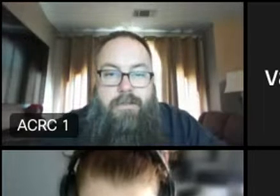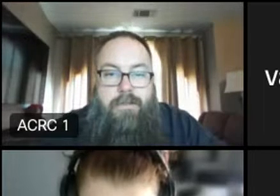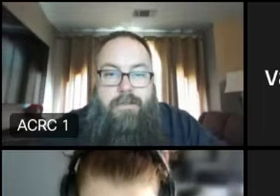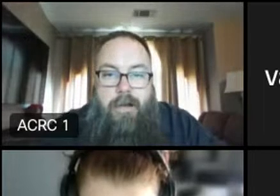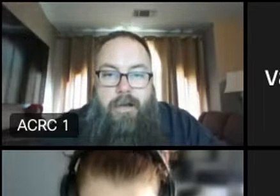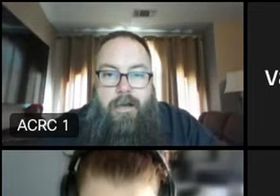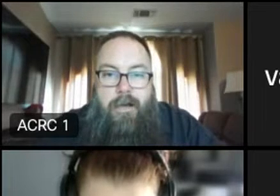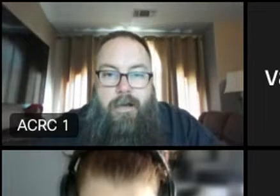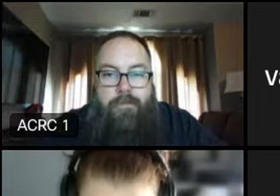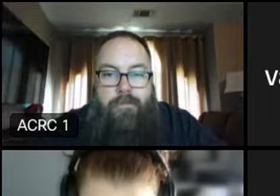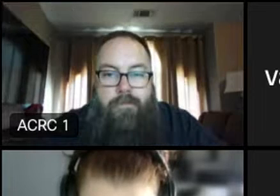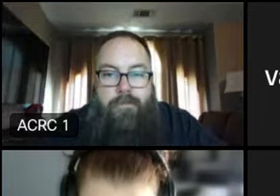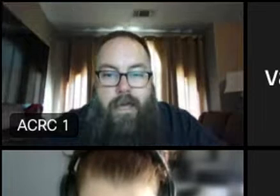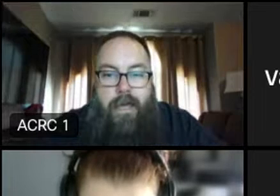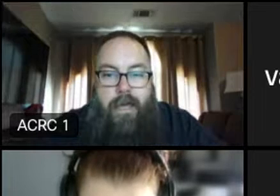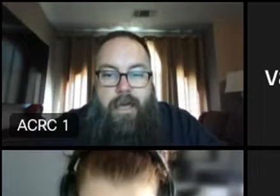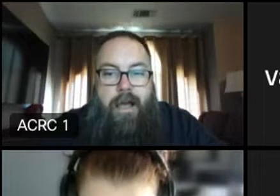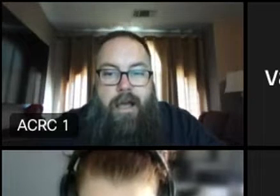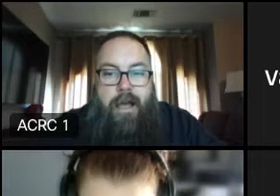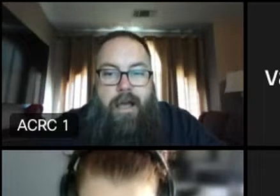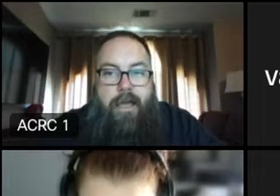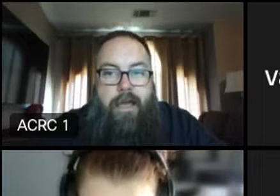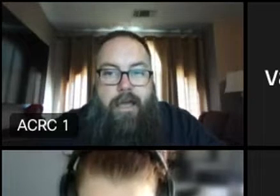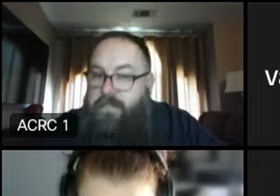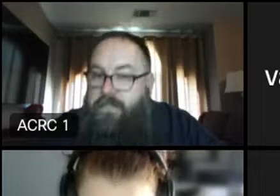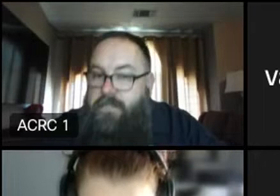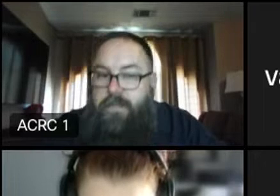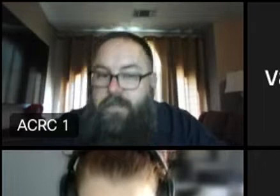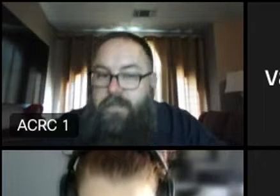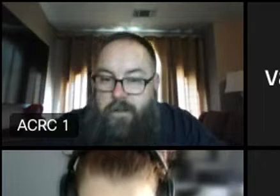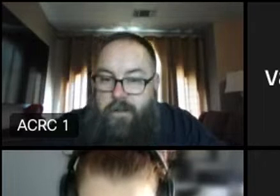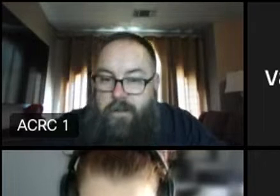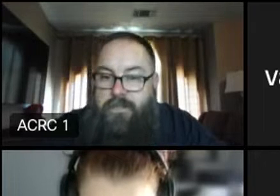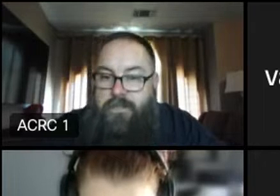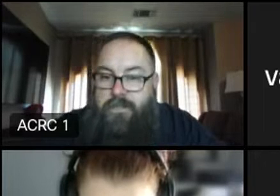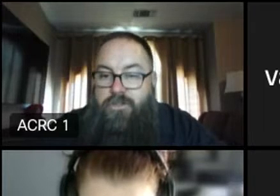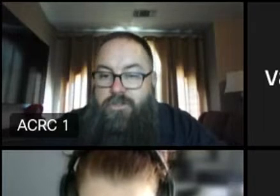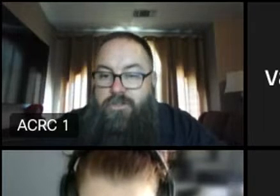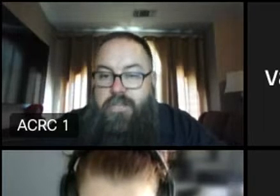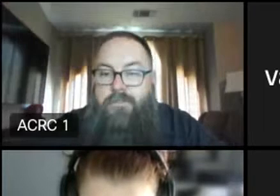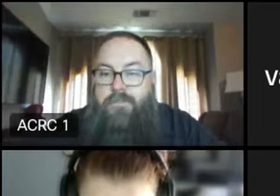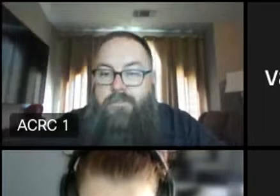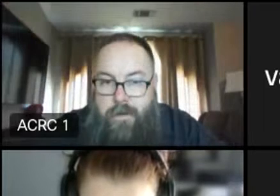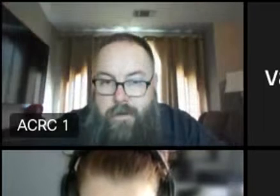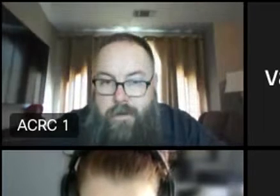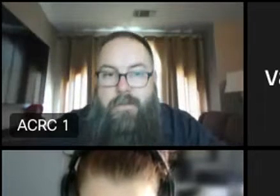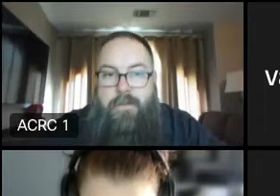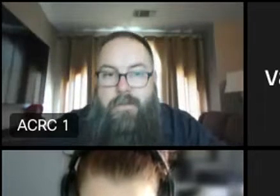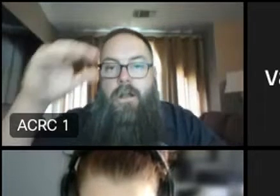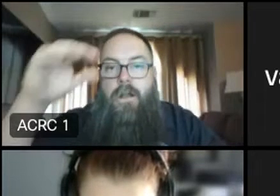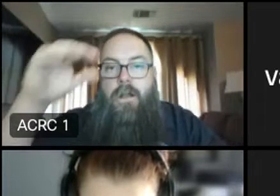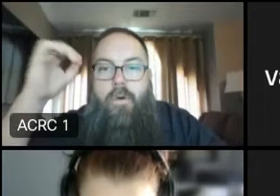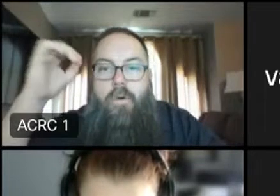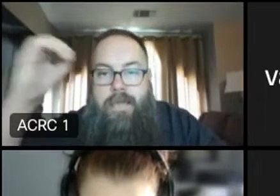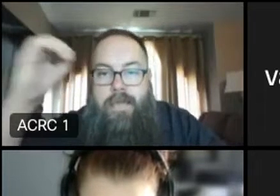services delivery, and I'm just very concerned. I'm concerned that the transportation providers